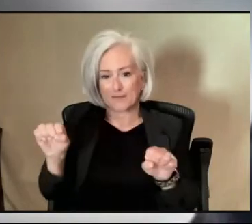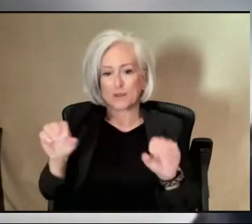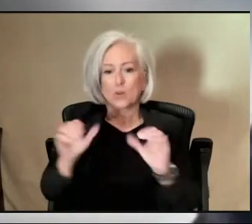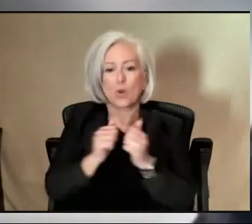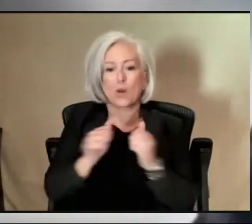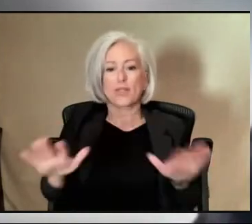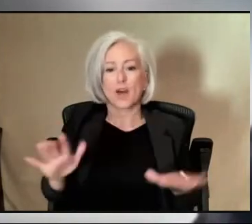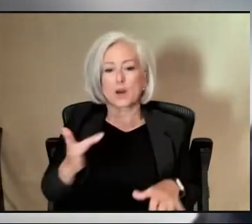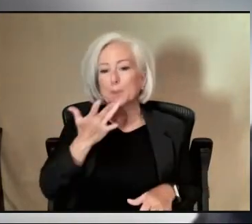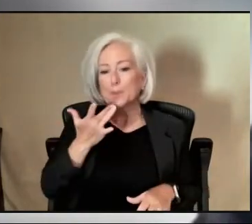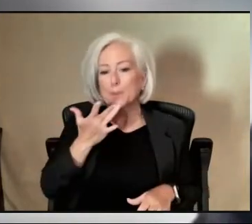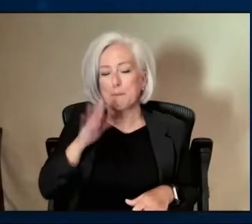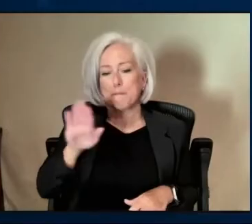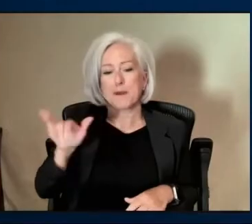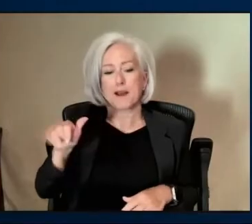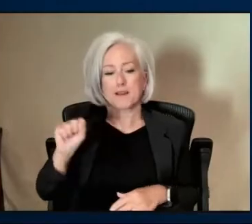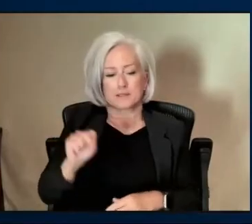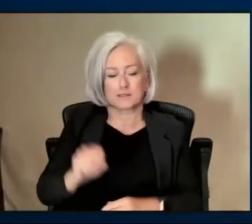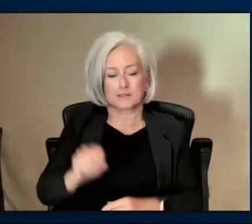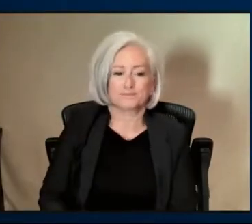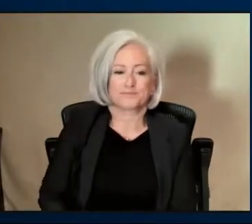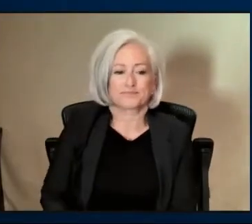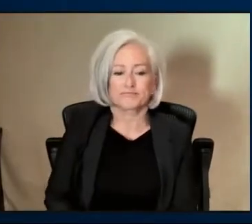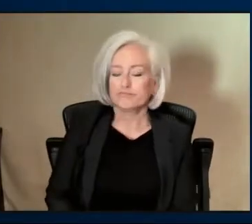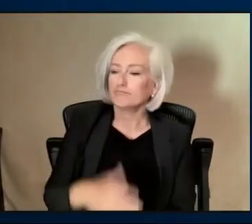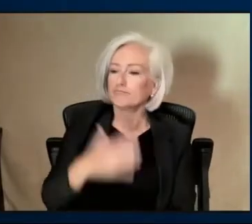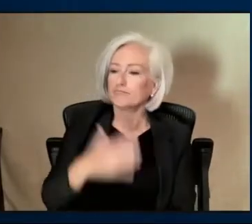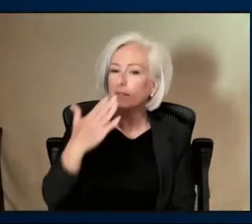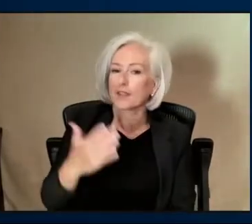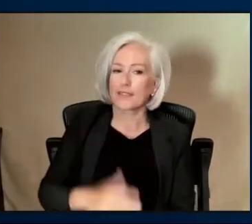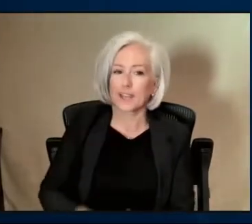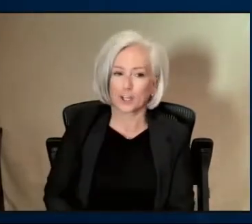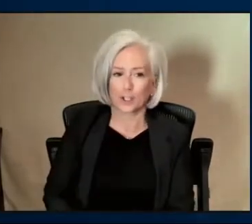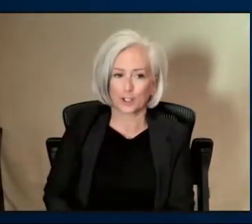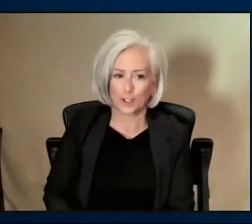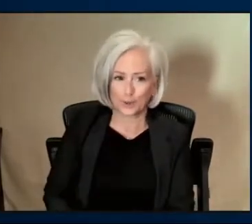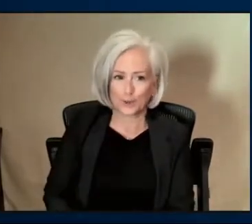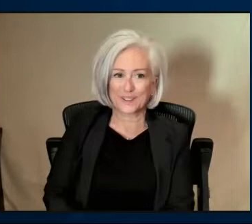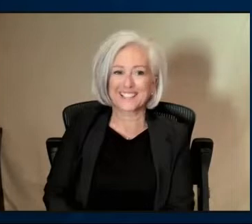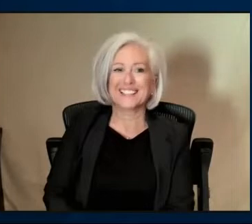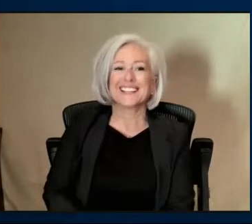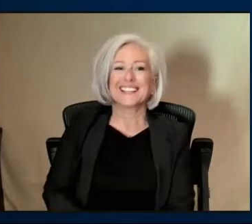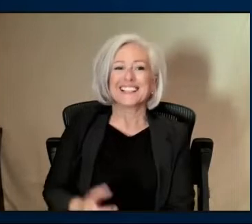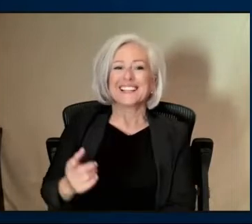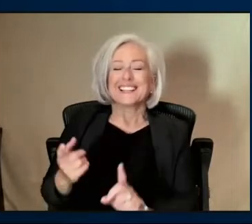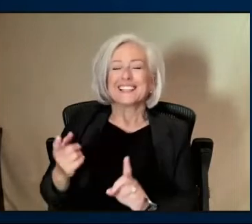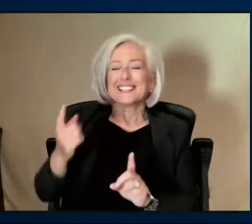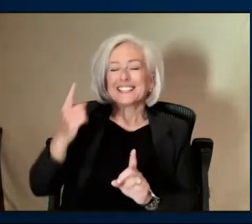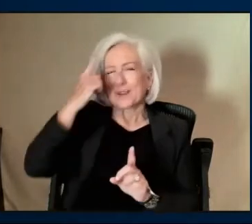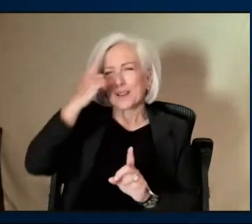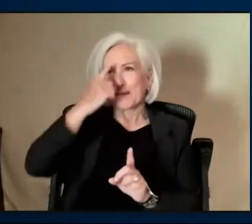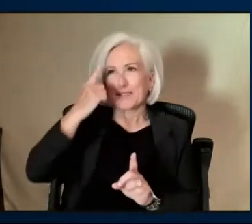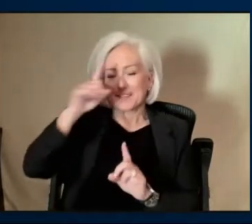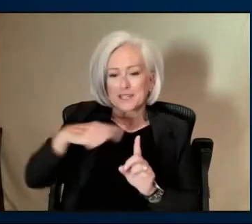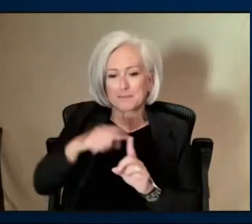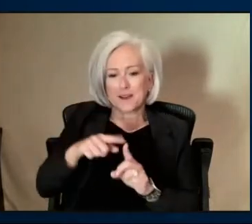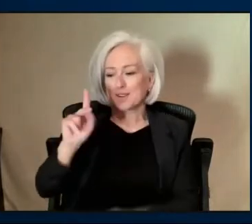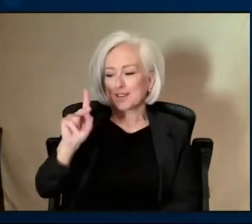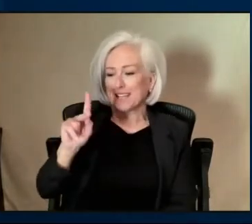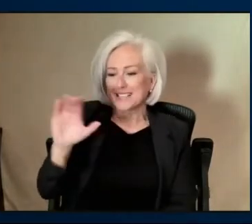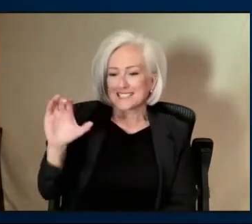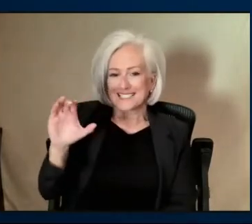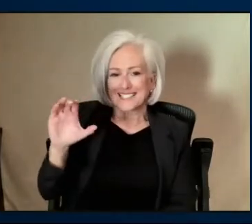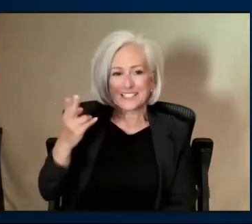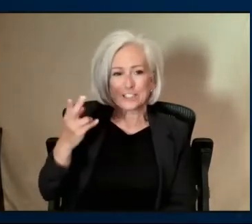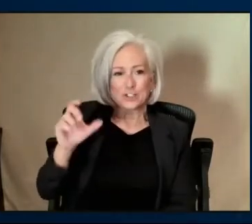way. Thank you. I have to harken it back to Kansas City and think about, the Kansas City Chiefs and the Buffalo Bills when